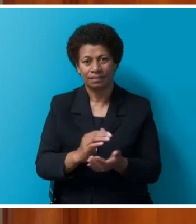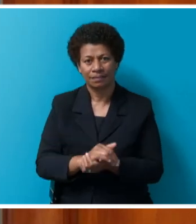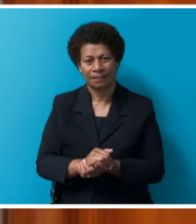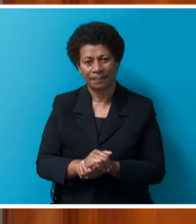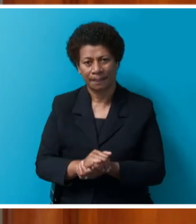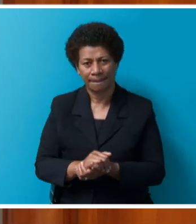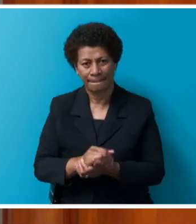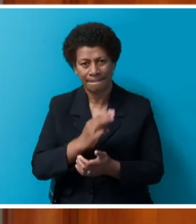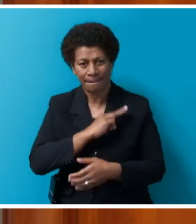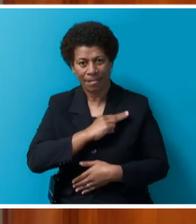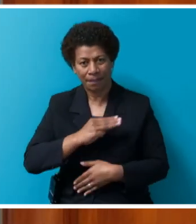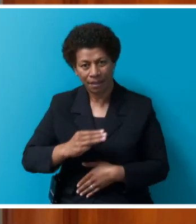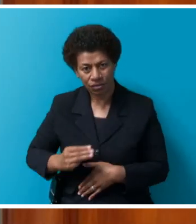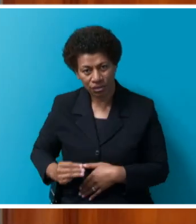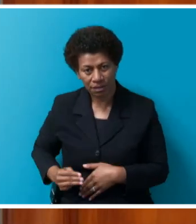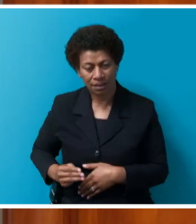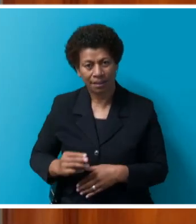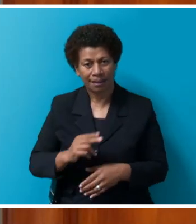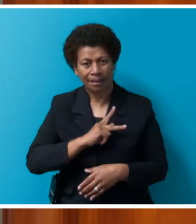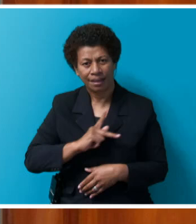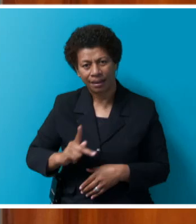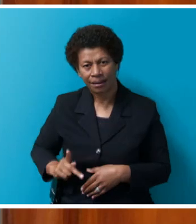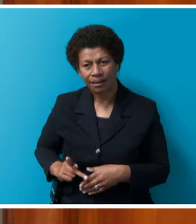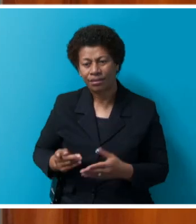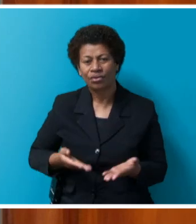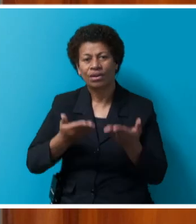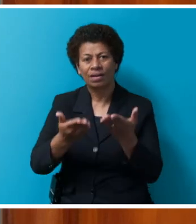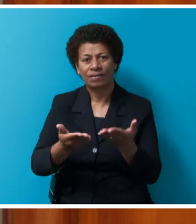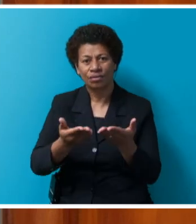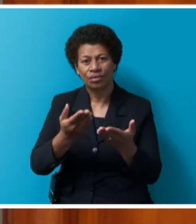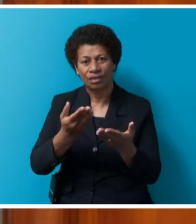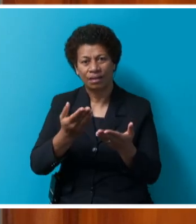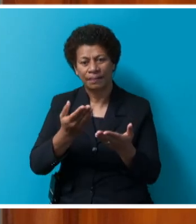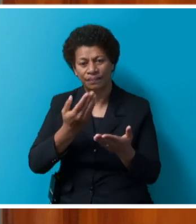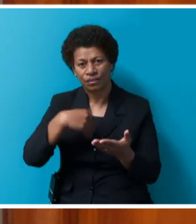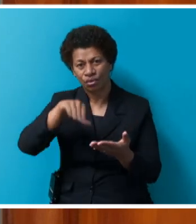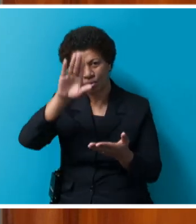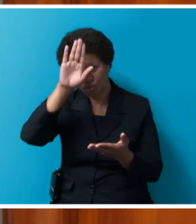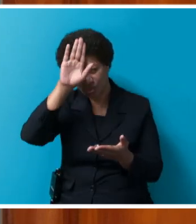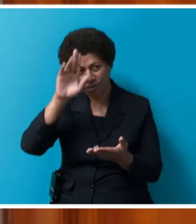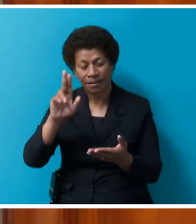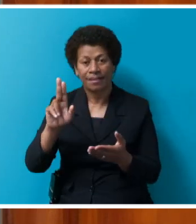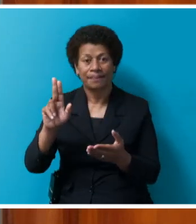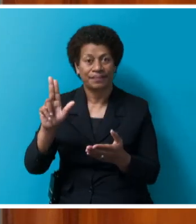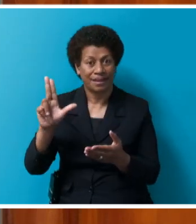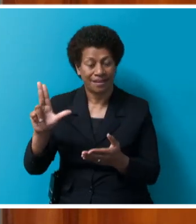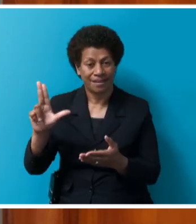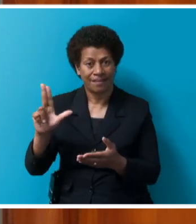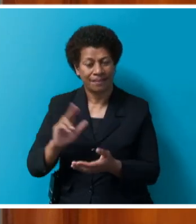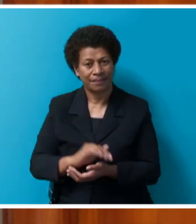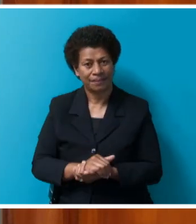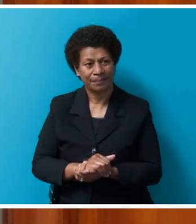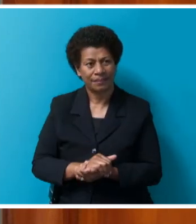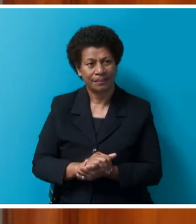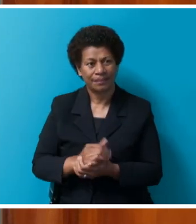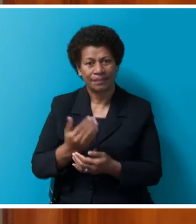Majesty the King to the Tuinayao. The Honourable Member Ketan Lal, who is not here today, publicly alleged